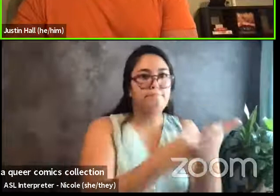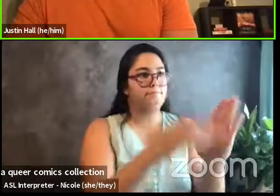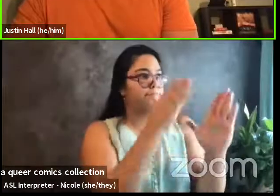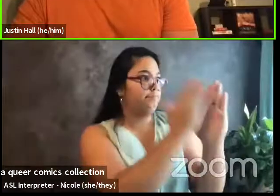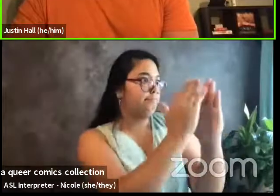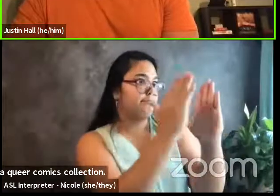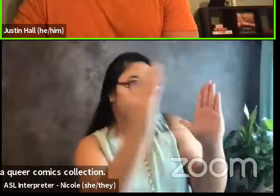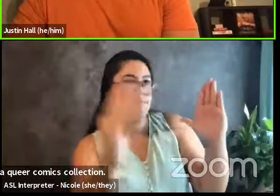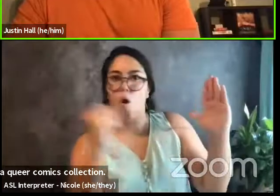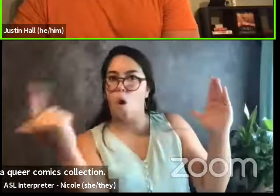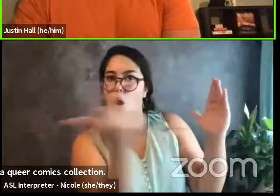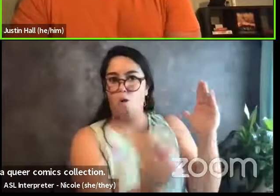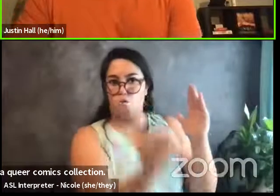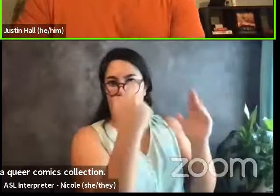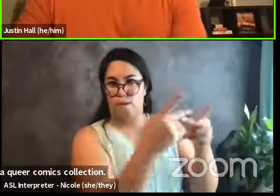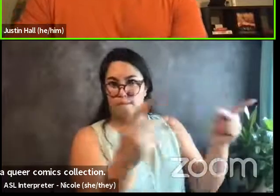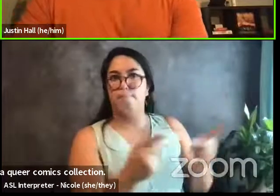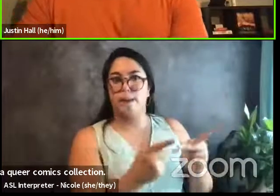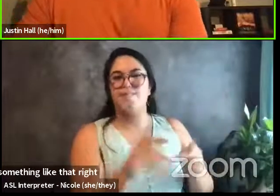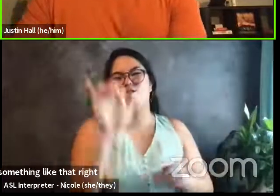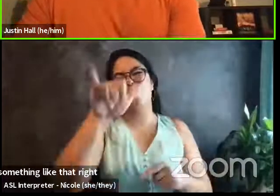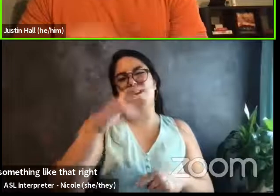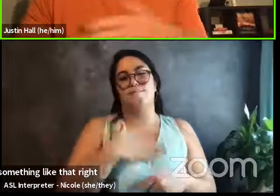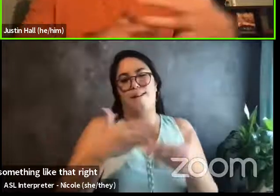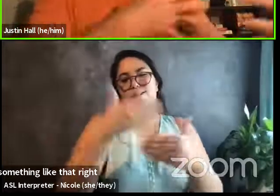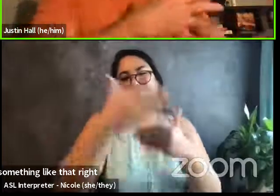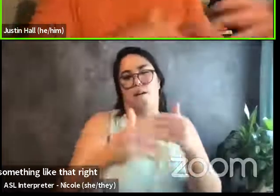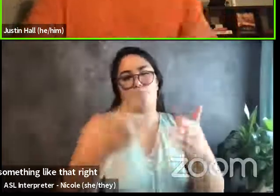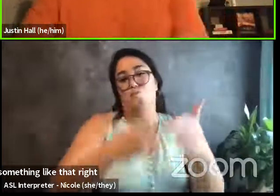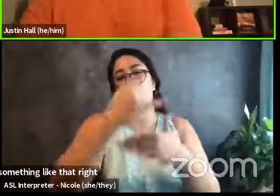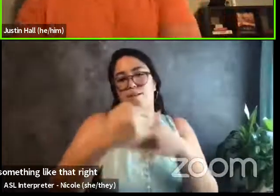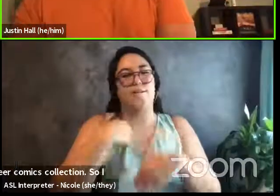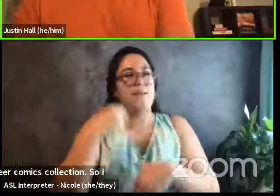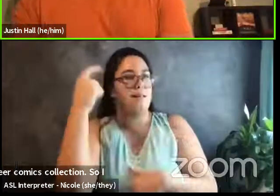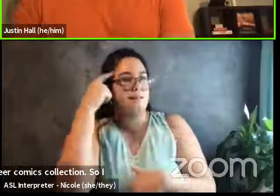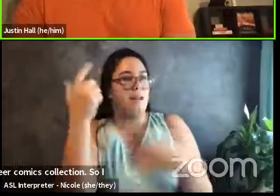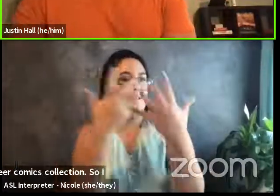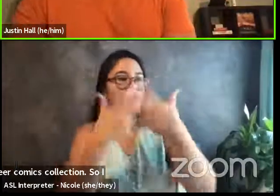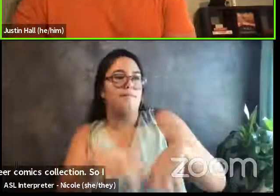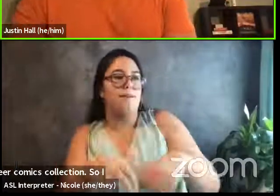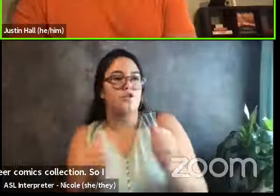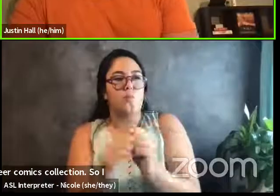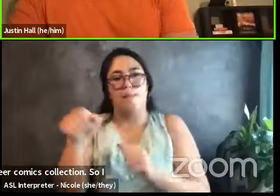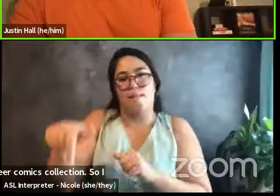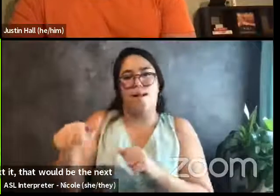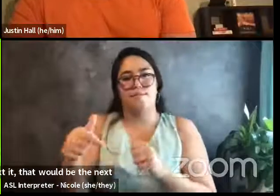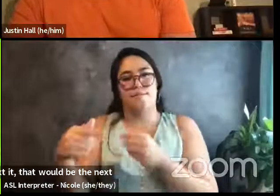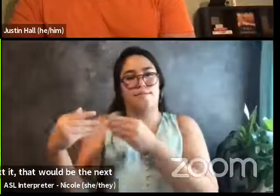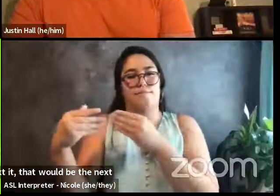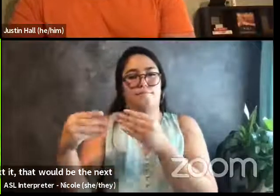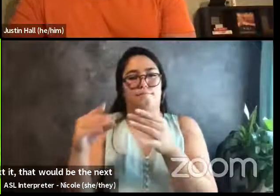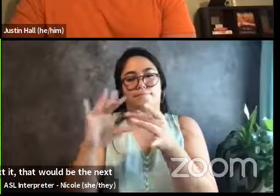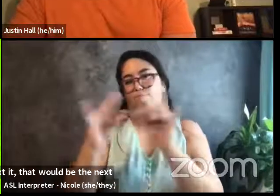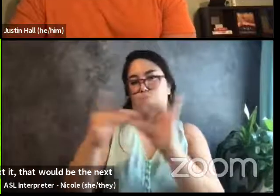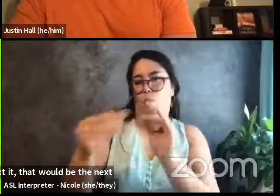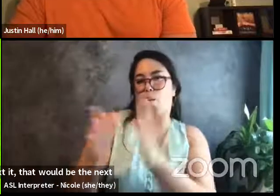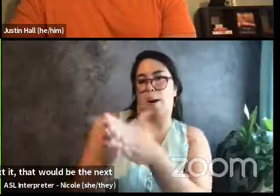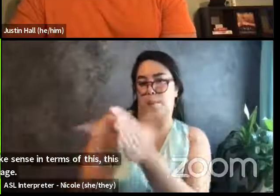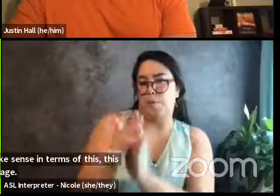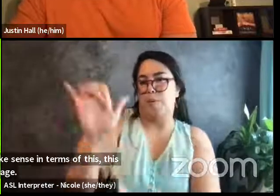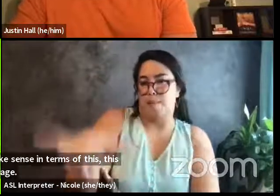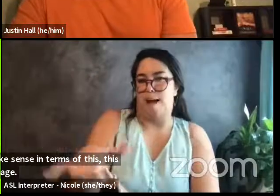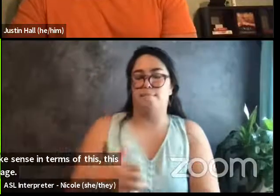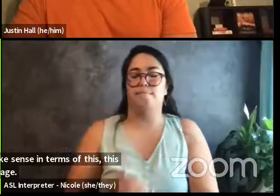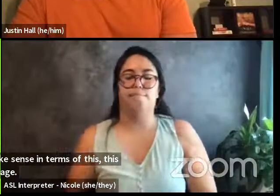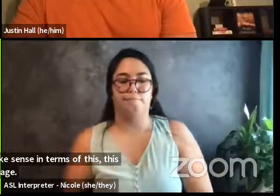the next, um, it, that would be the next project really that would make sense in terms of this, this lineage. And if I can add to that too, I